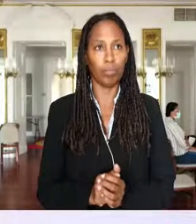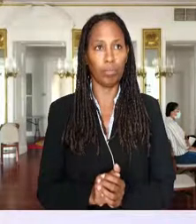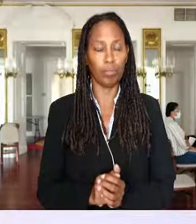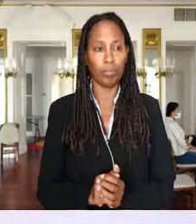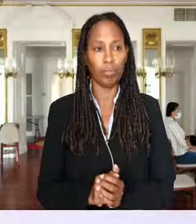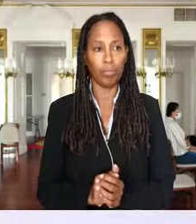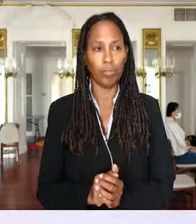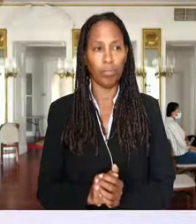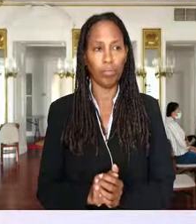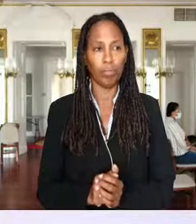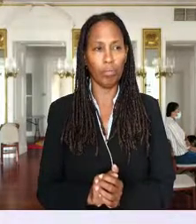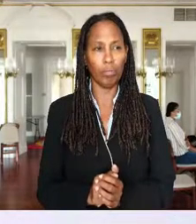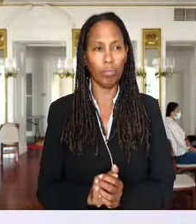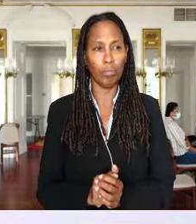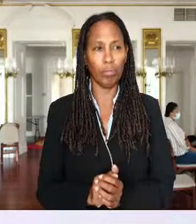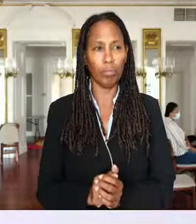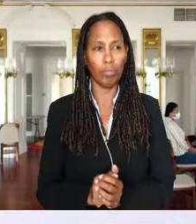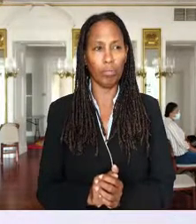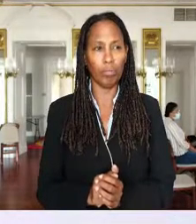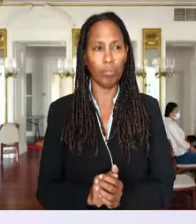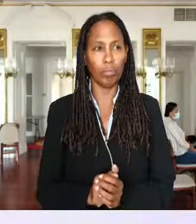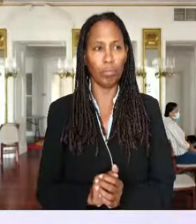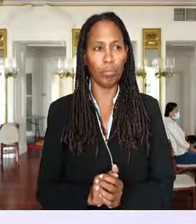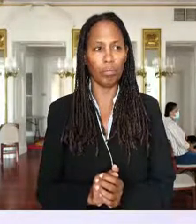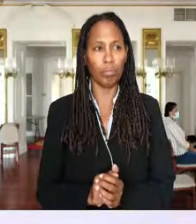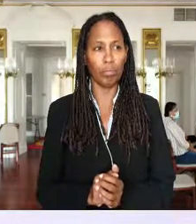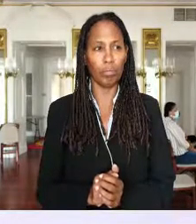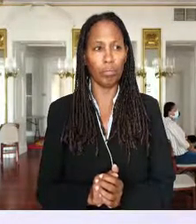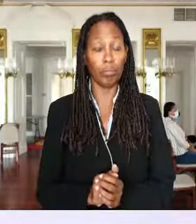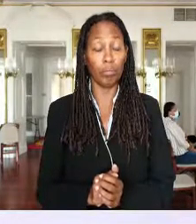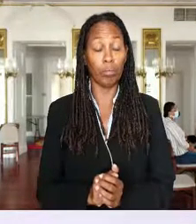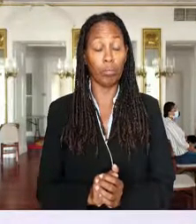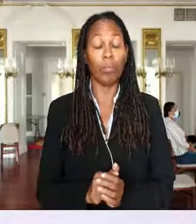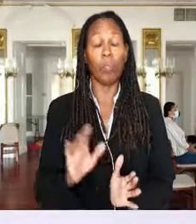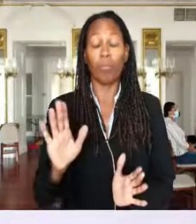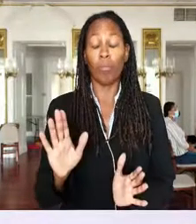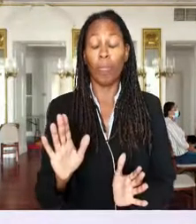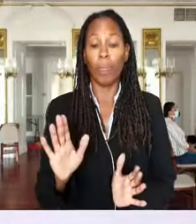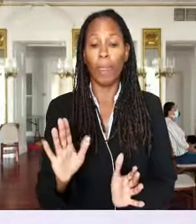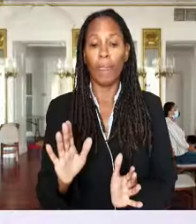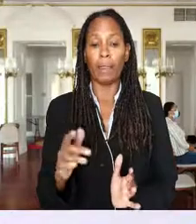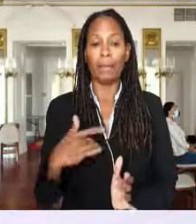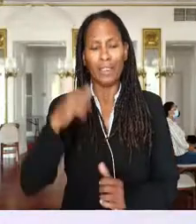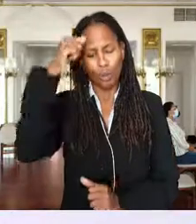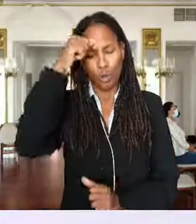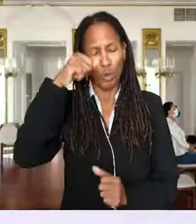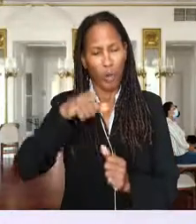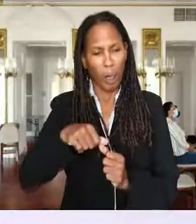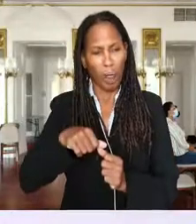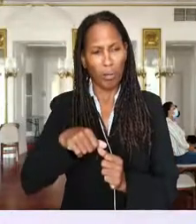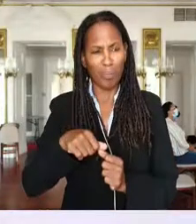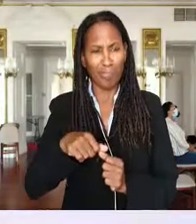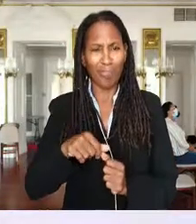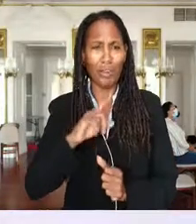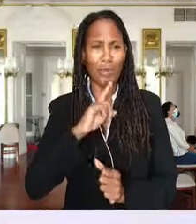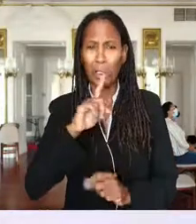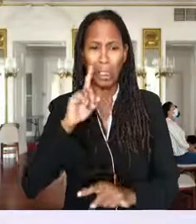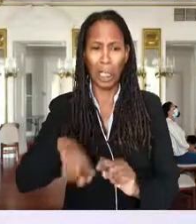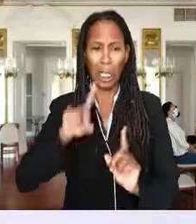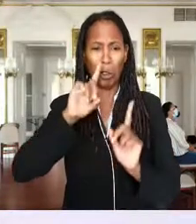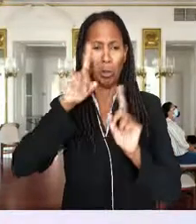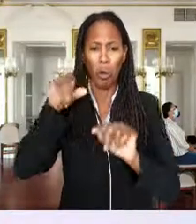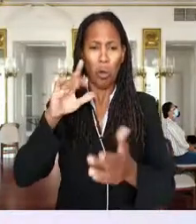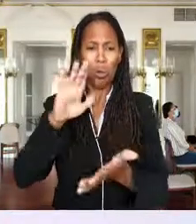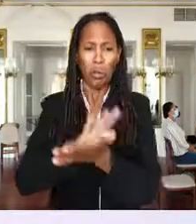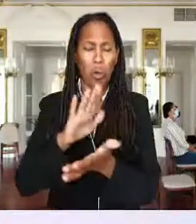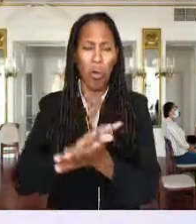vaccinations. What is your feeling? What are your feelings on that? I mean, as far as I could remember, none of us could actually go to school without having